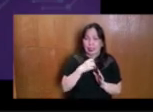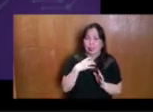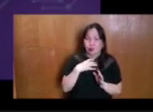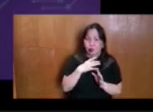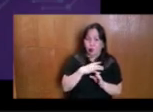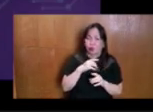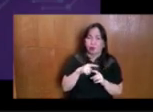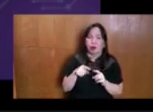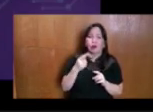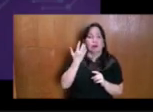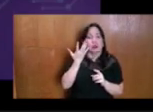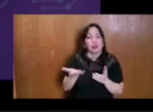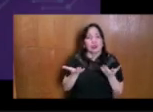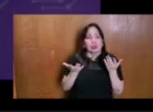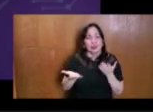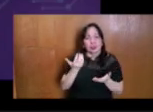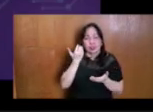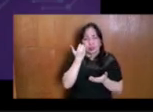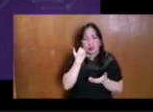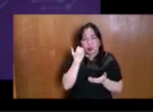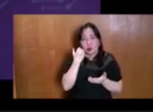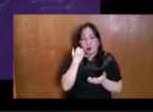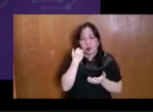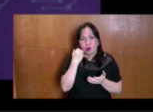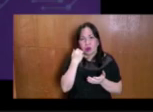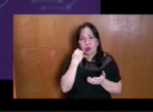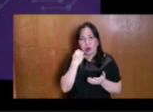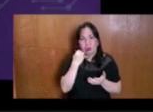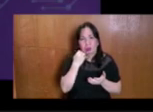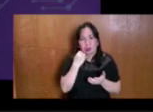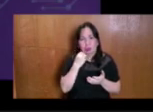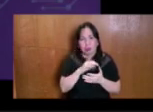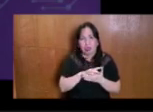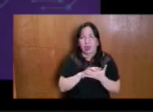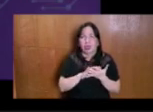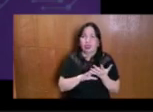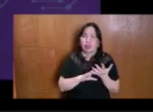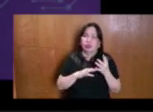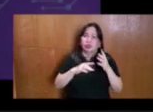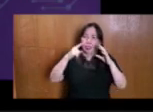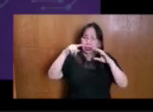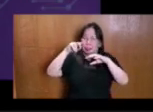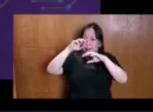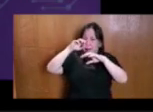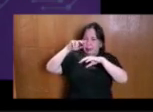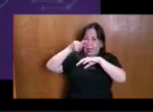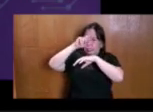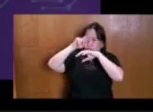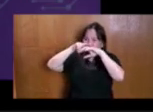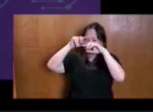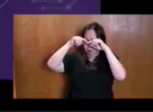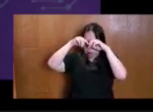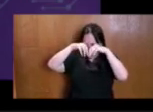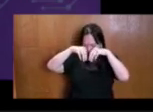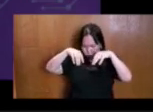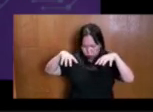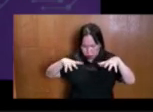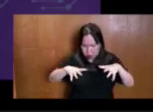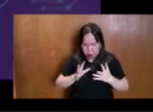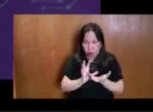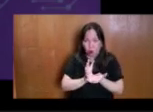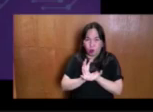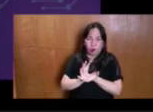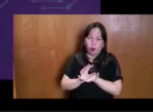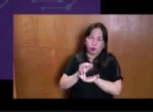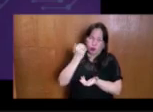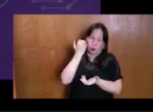enough to really, that's more like top-down approach, not enough to address all